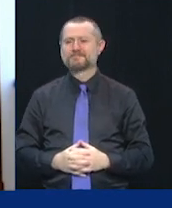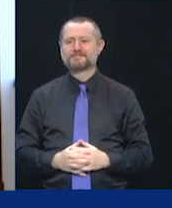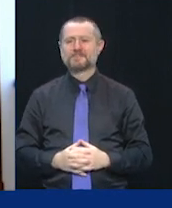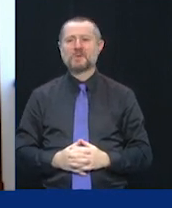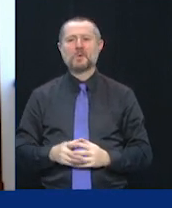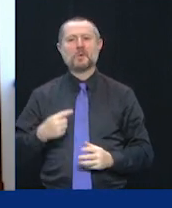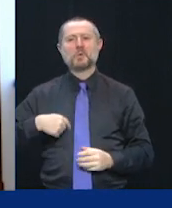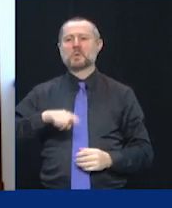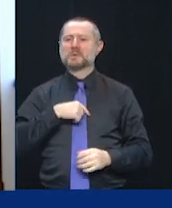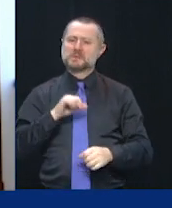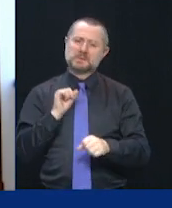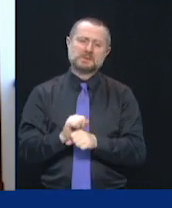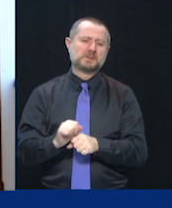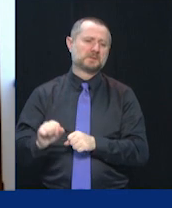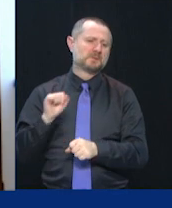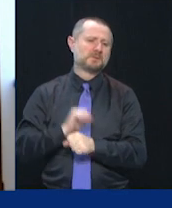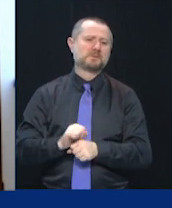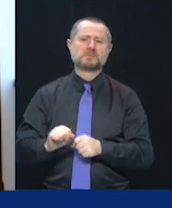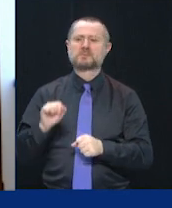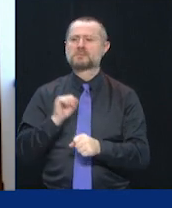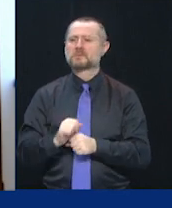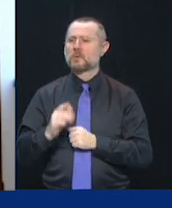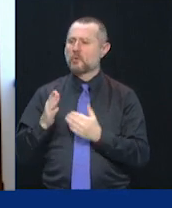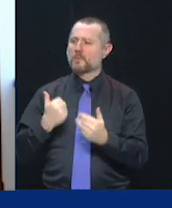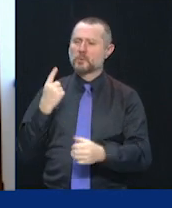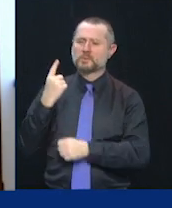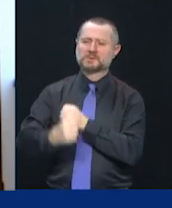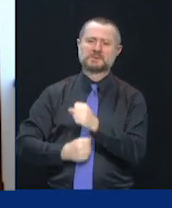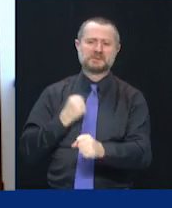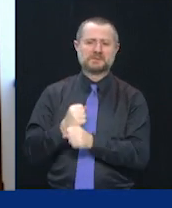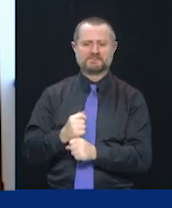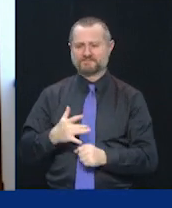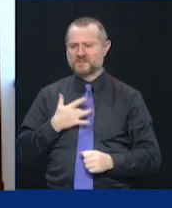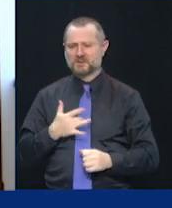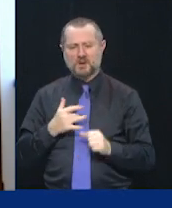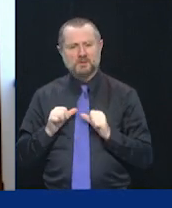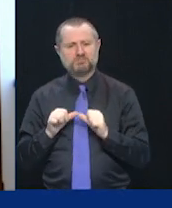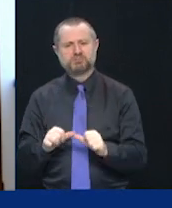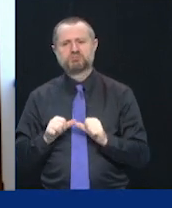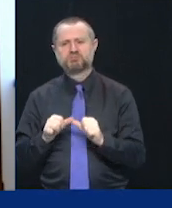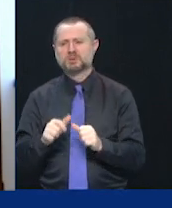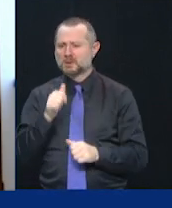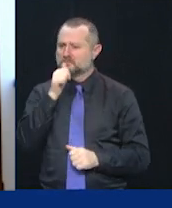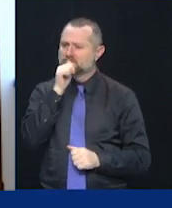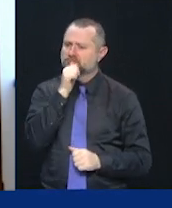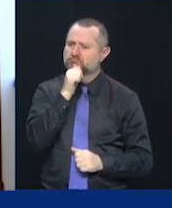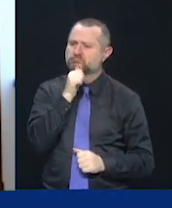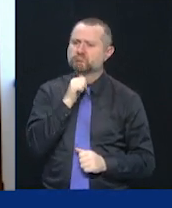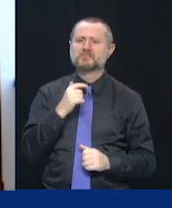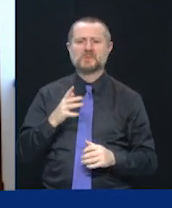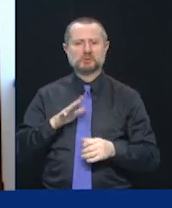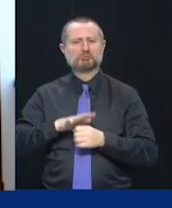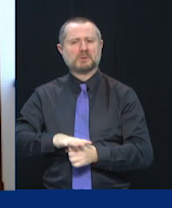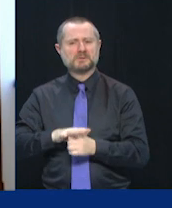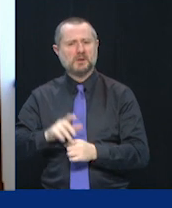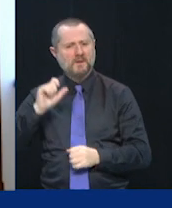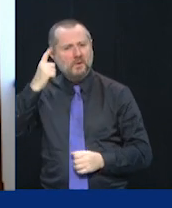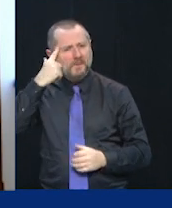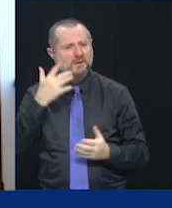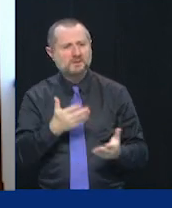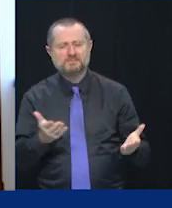long year that really tested all of us and tested government, tested